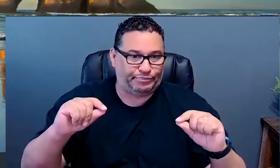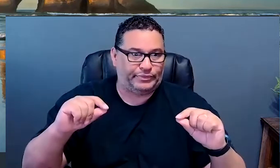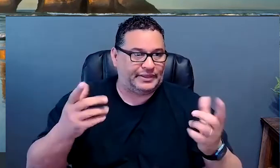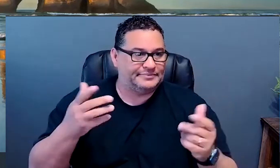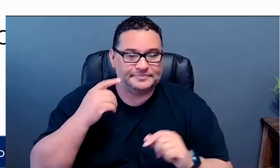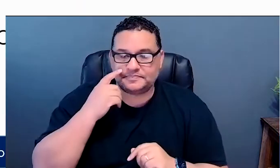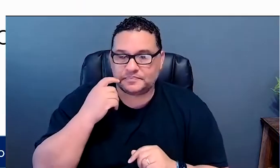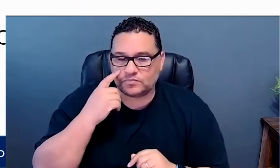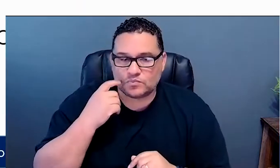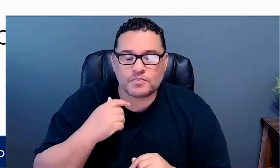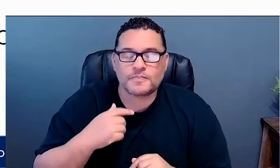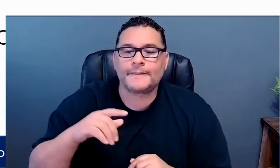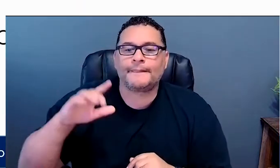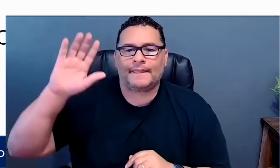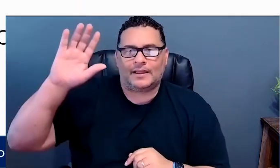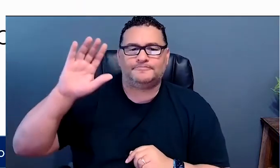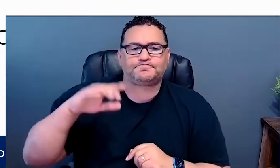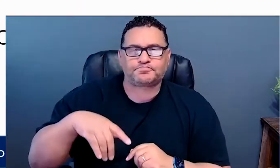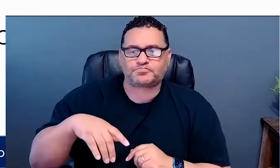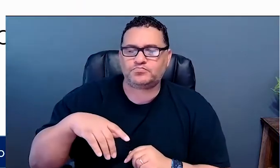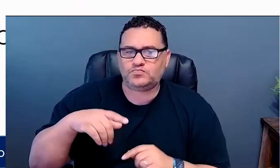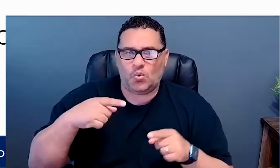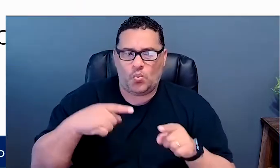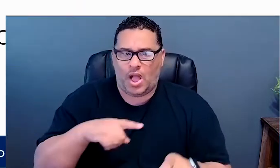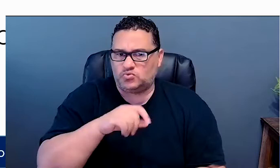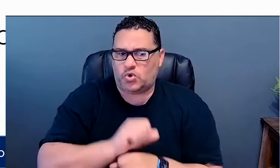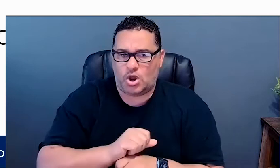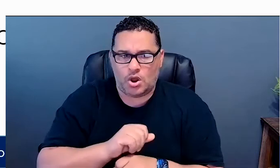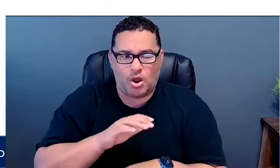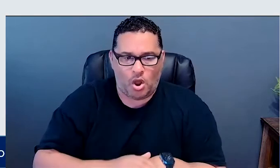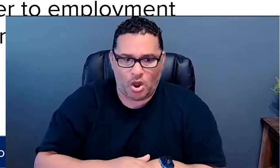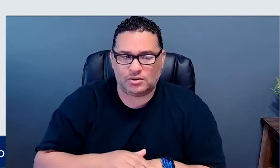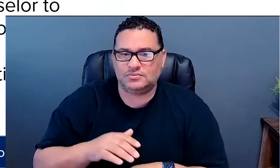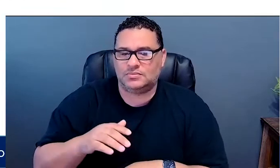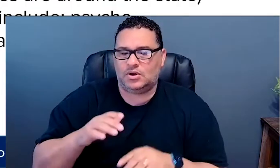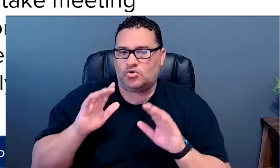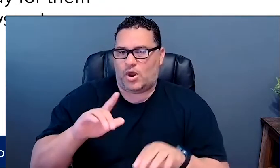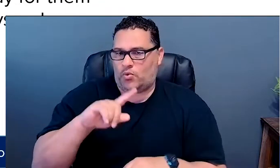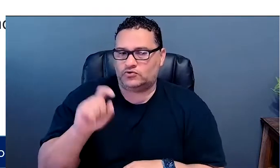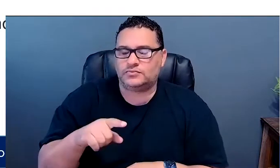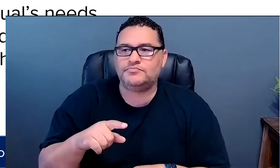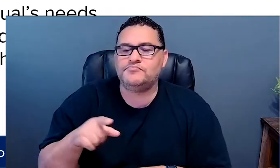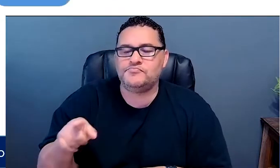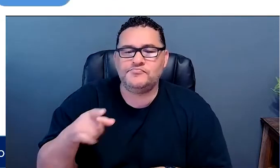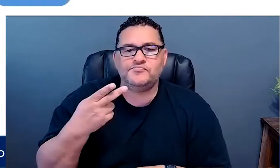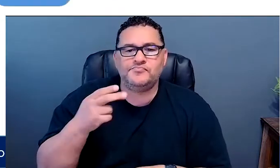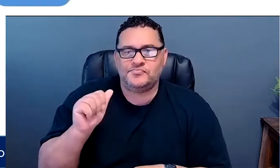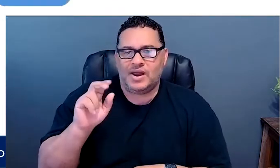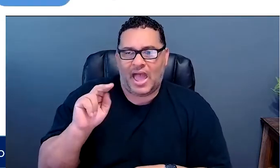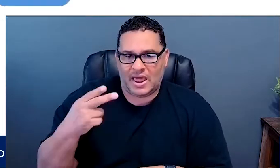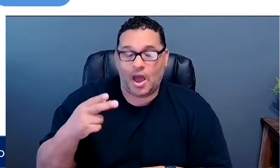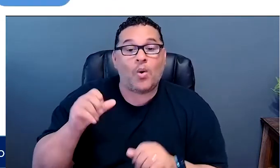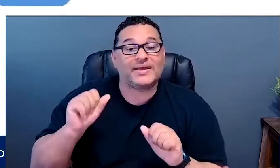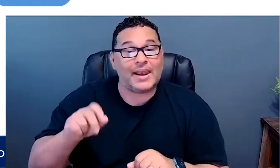Betty, while he's working on it, this is a great question really quick. I Okay. get this a lot, so important. Can a person qualify for